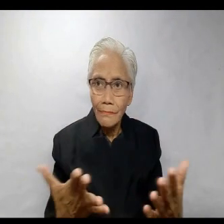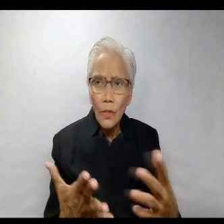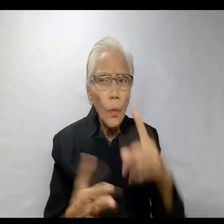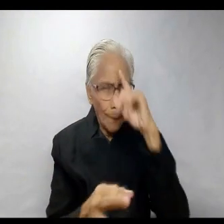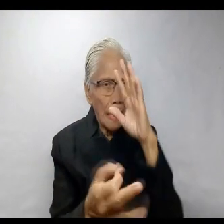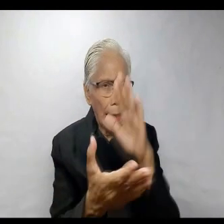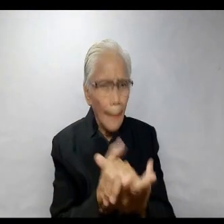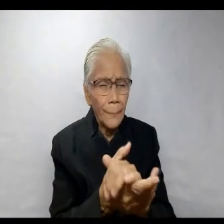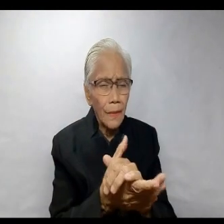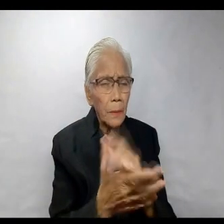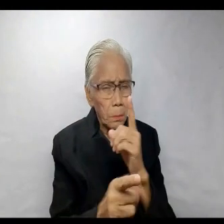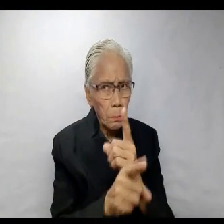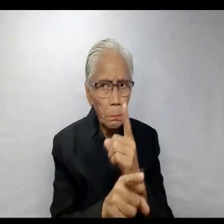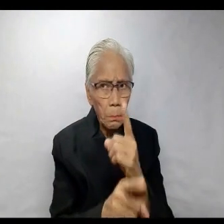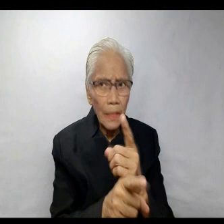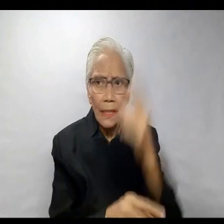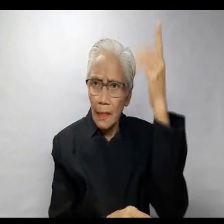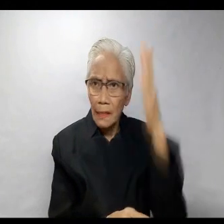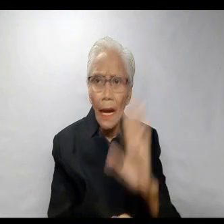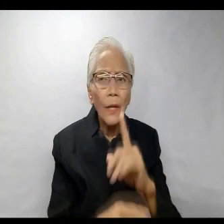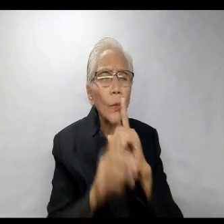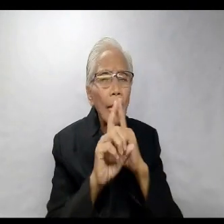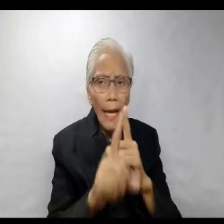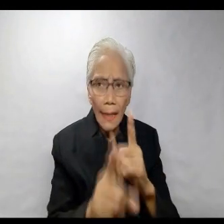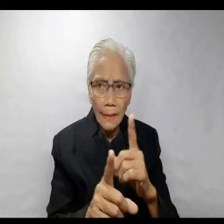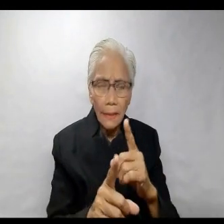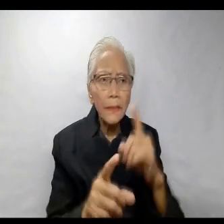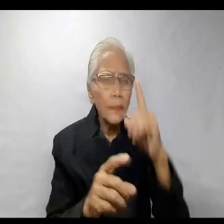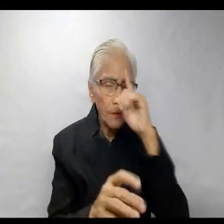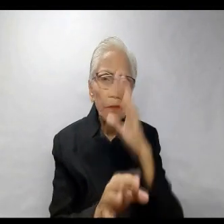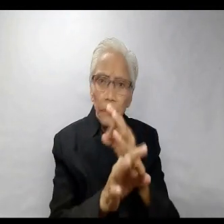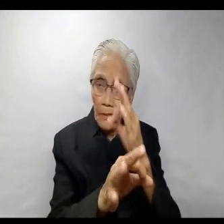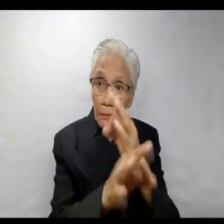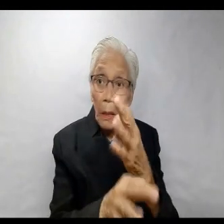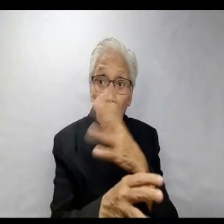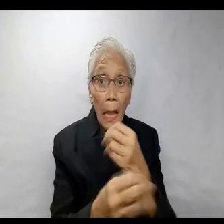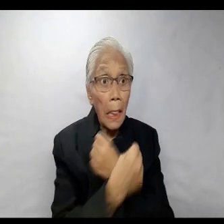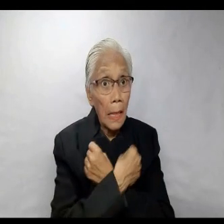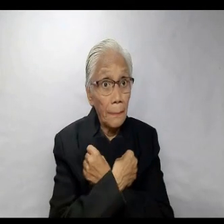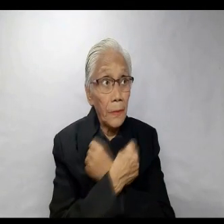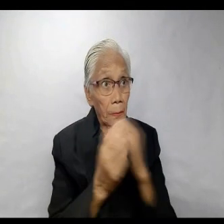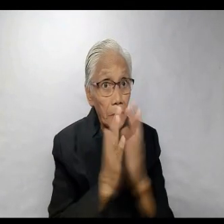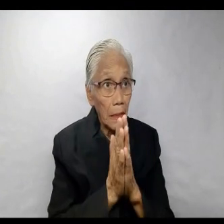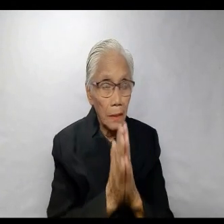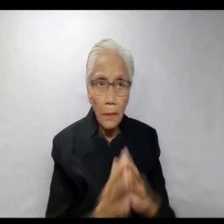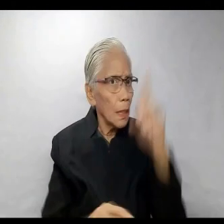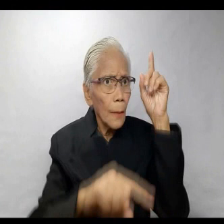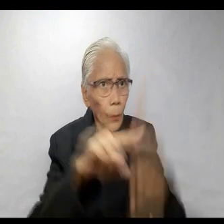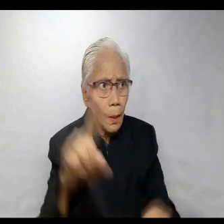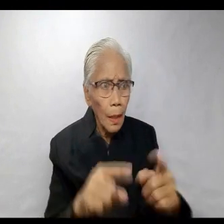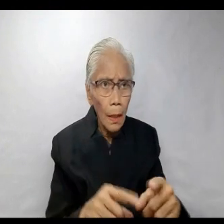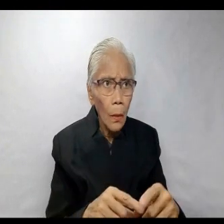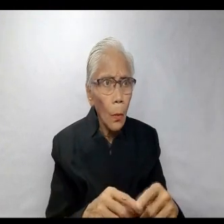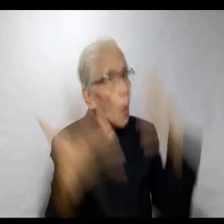Believe firmly that God will answer faithful and love-filled prayers. Di pwedeng